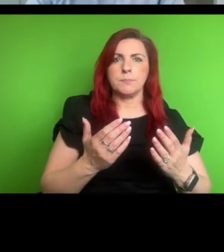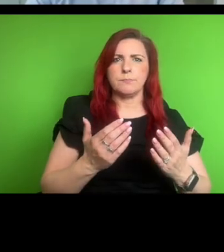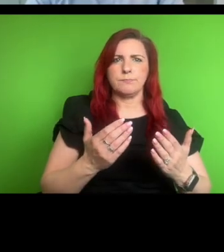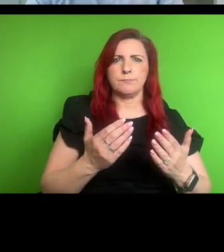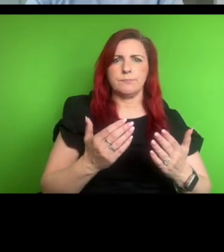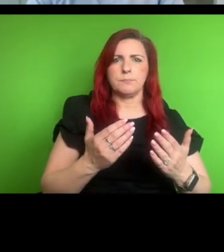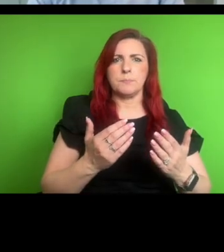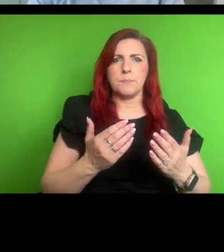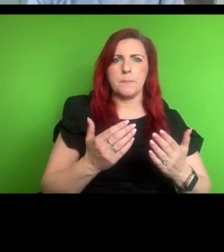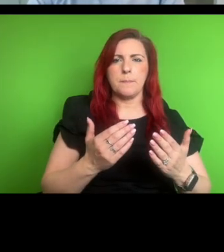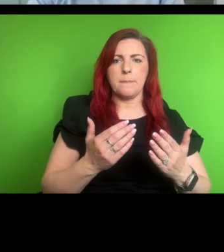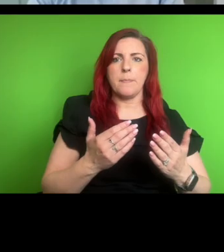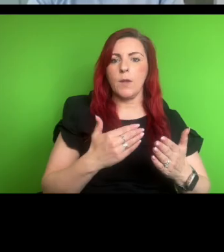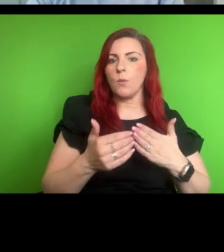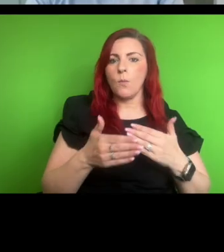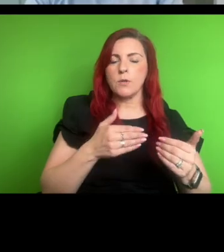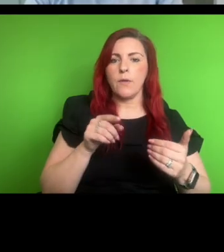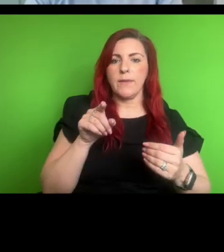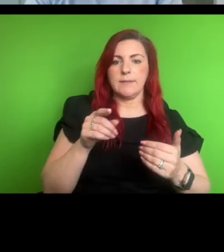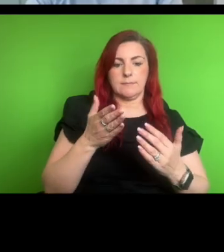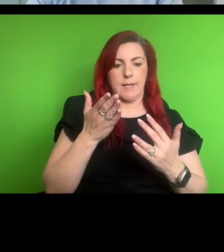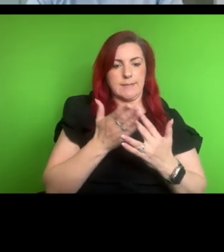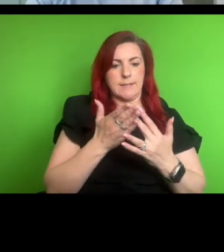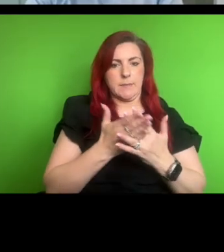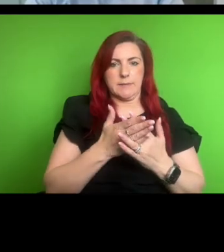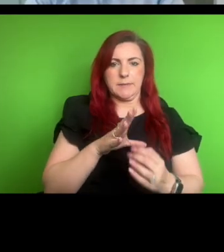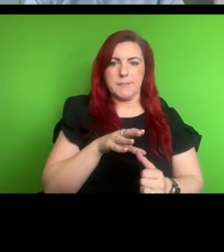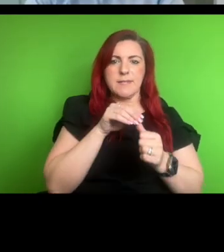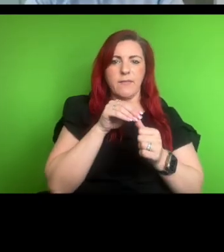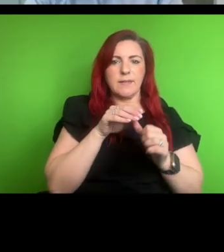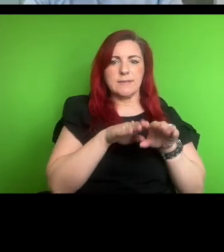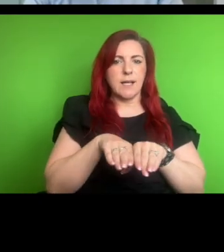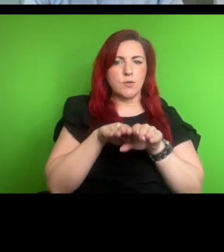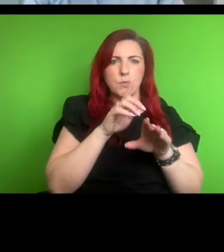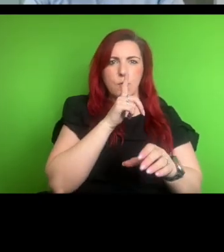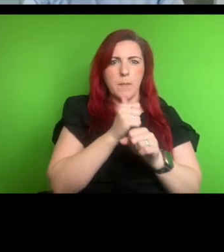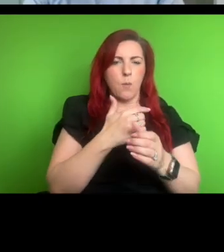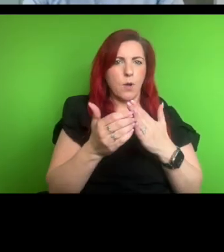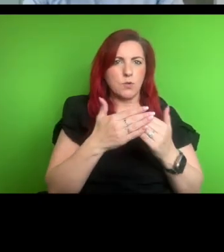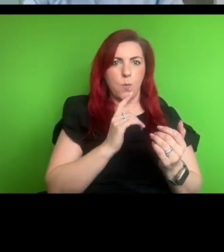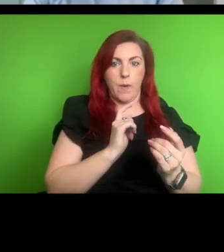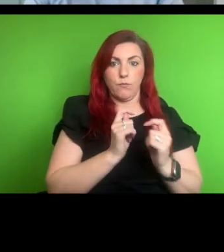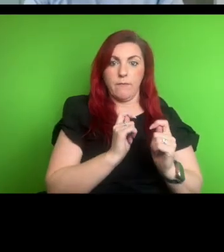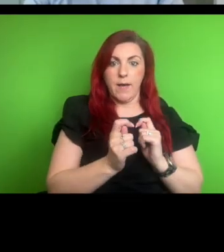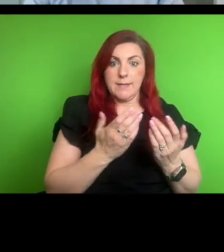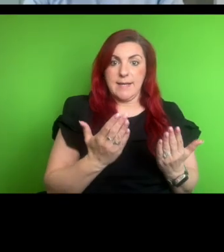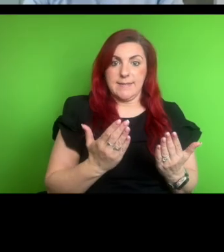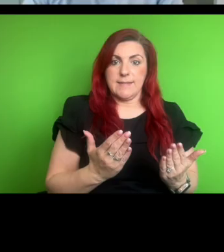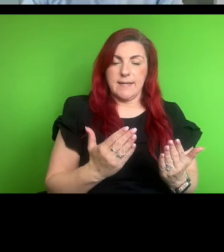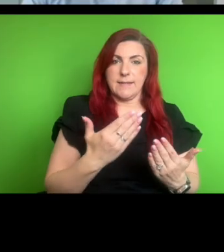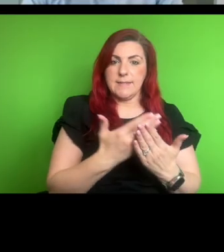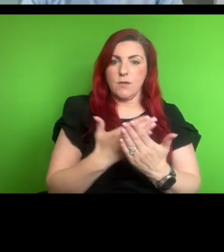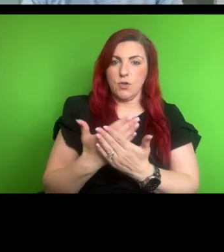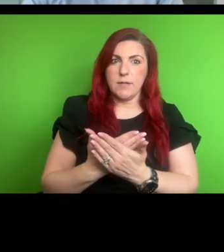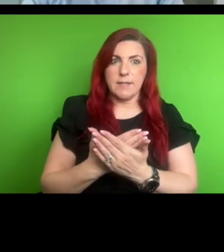accessibility specific standards that we're looking at? We're going to revise the existing standards, EN